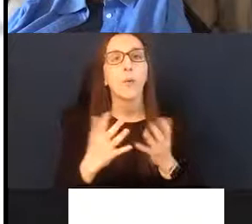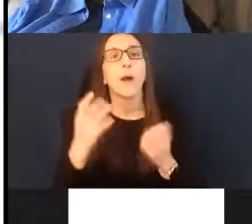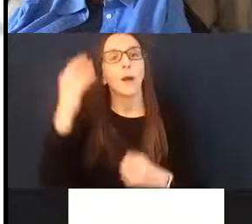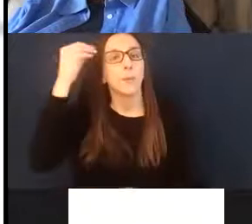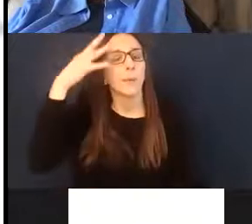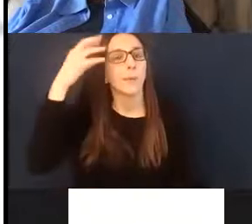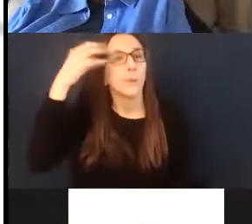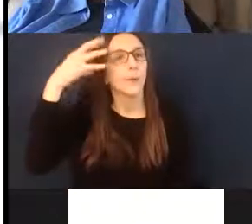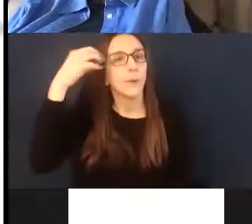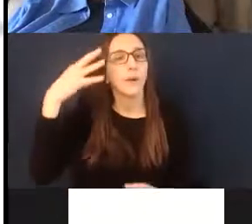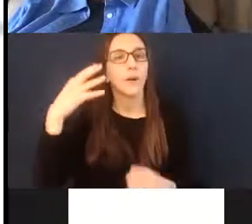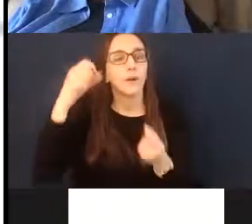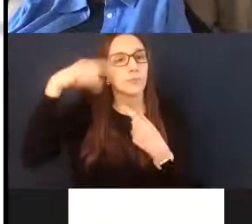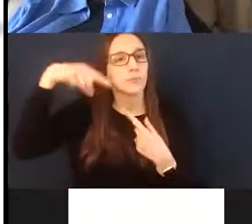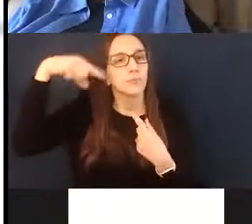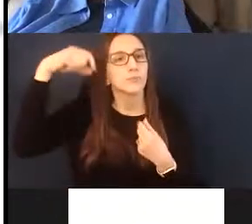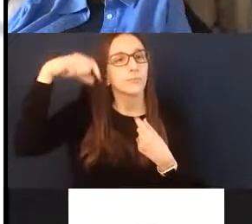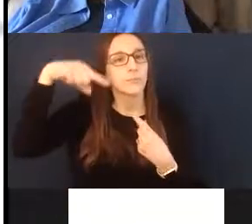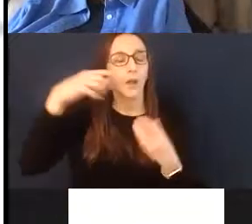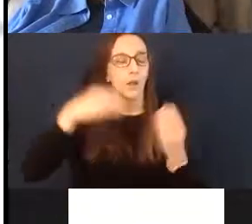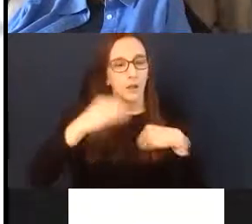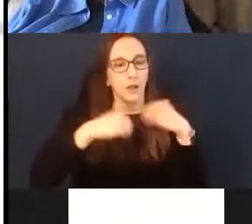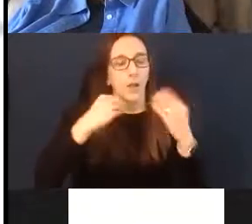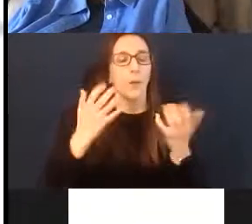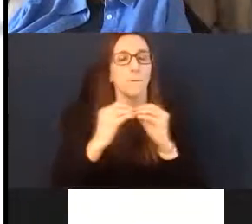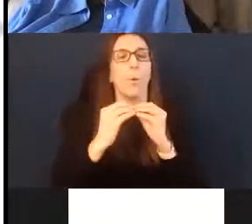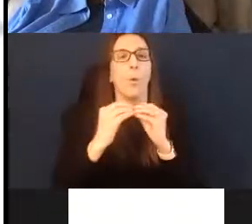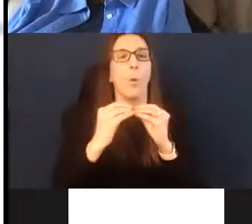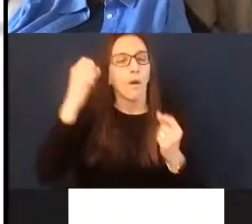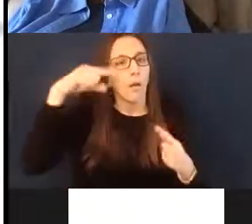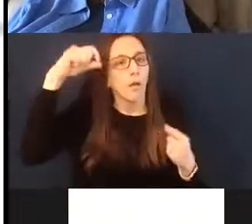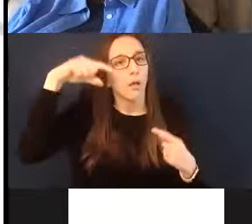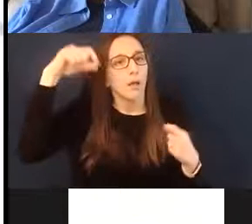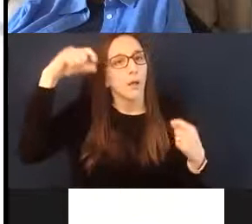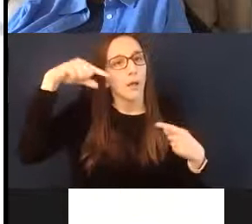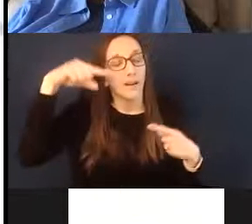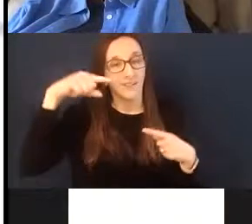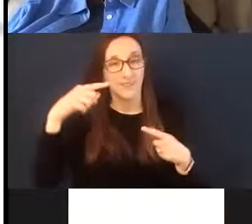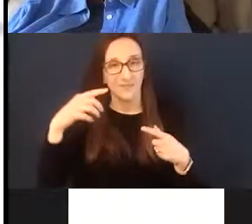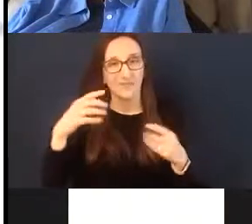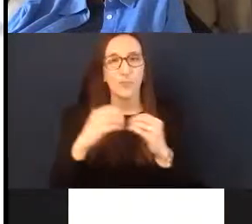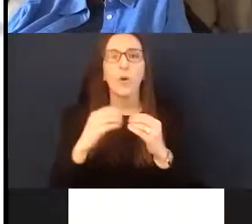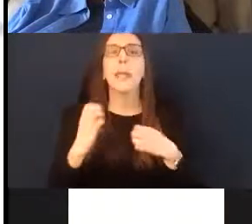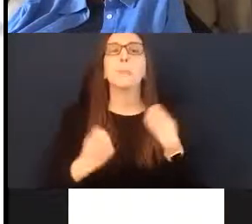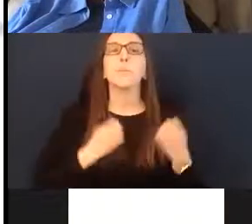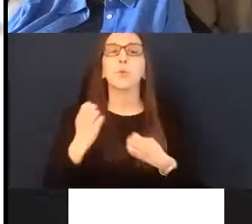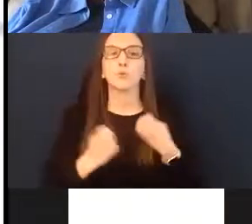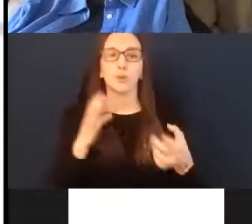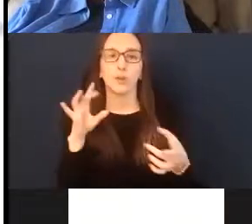you become like you eat more because you want to feel that more and you make more of a emotional